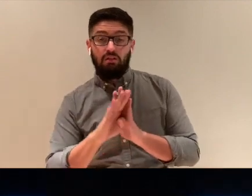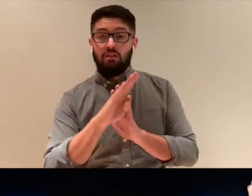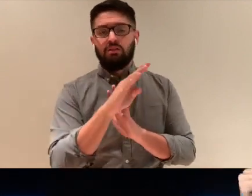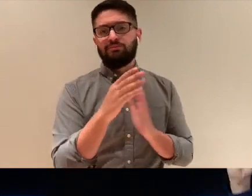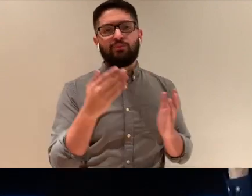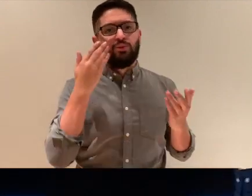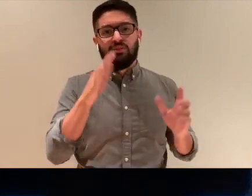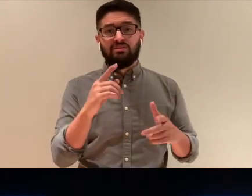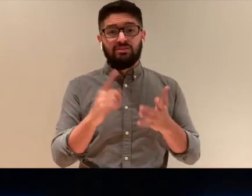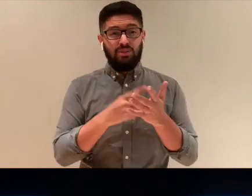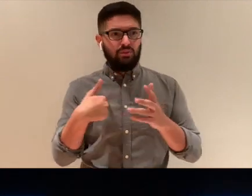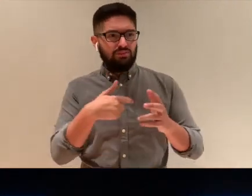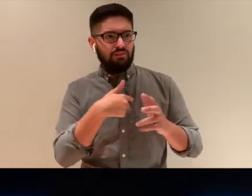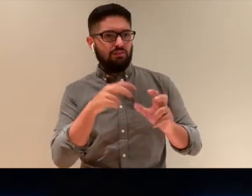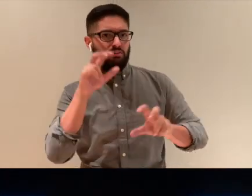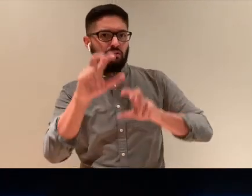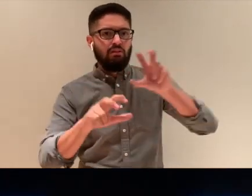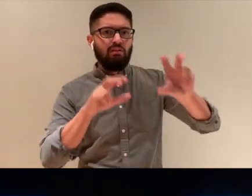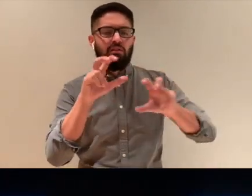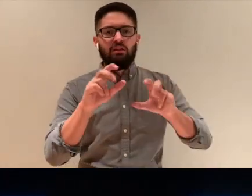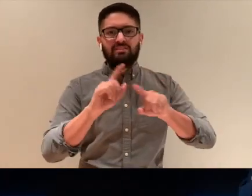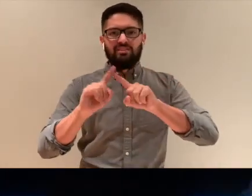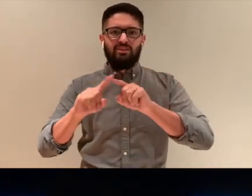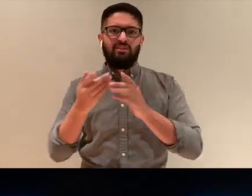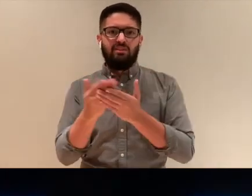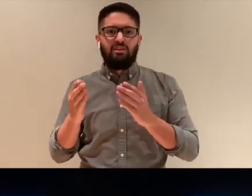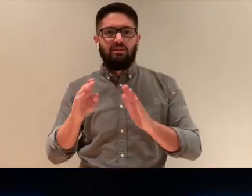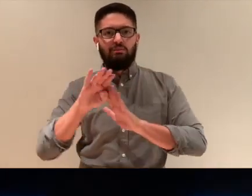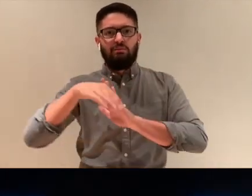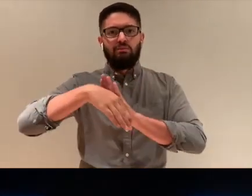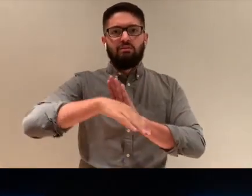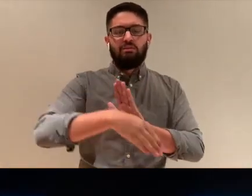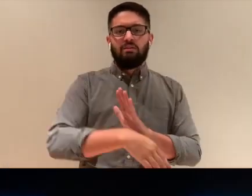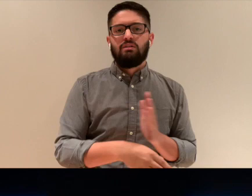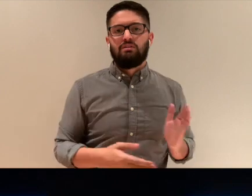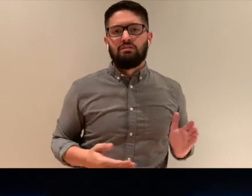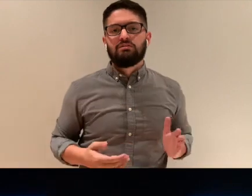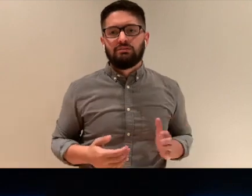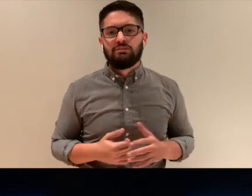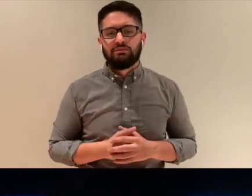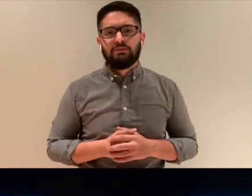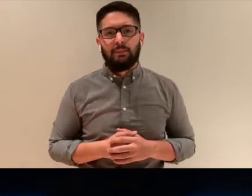don't know. But sometimes when we see the stock market or mutual funds, all these different things go down.